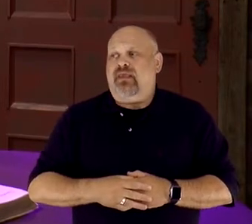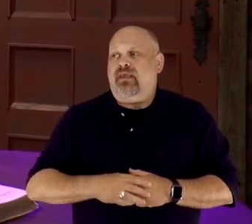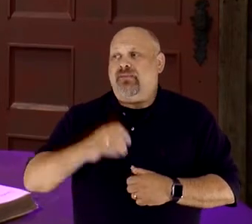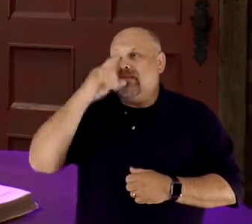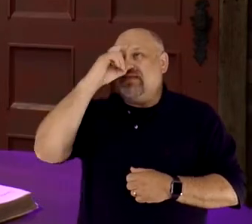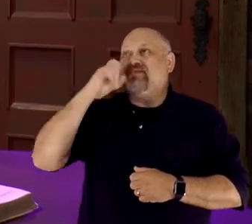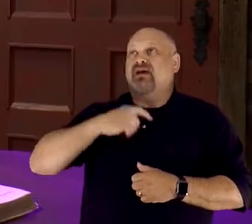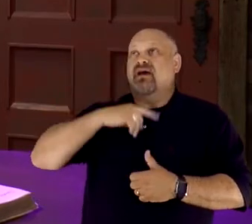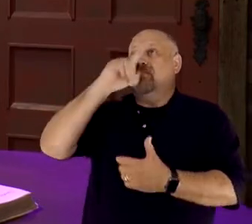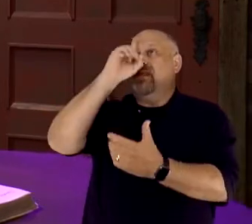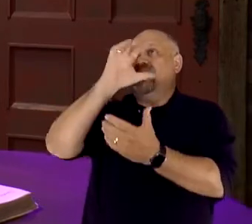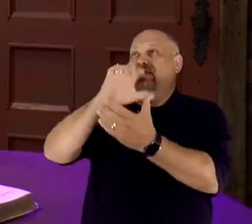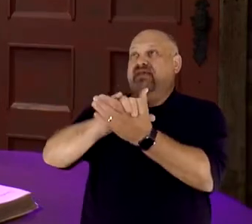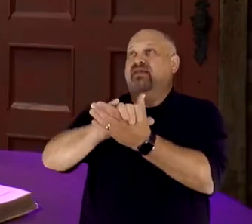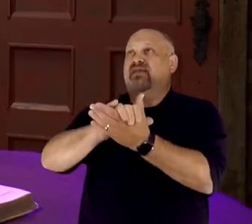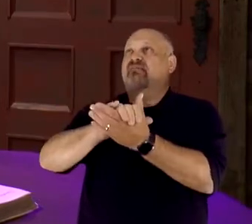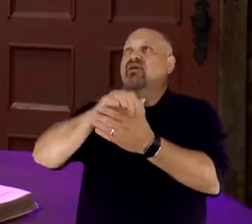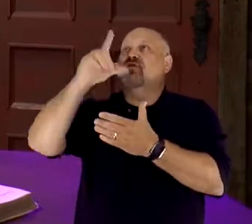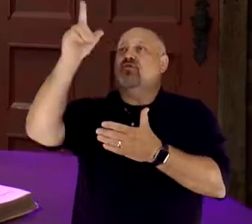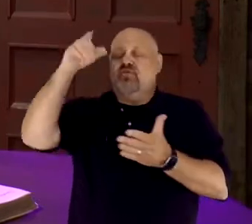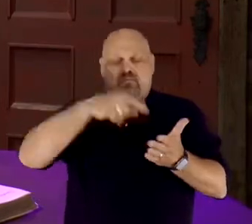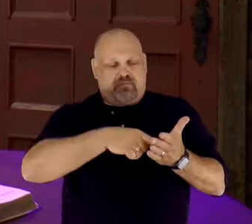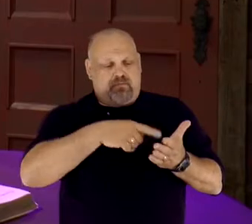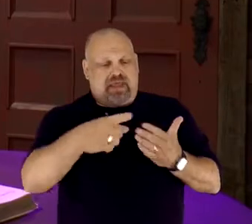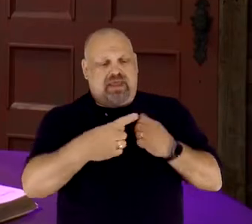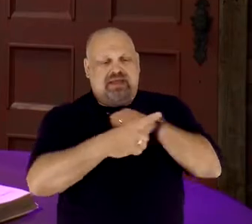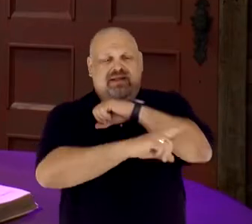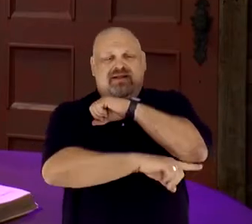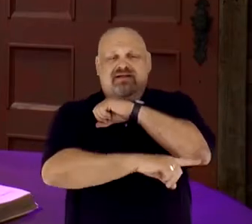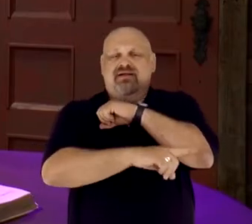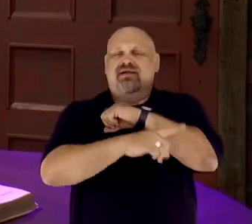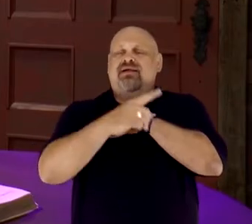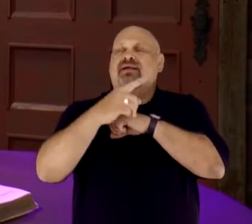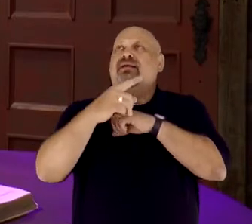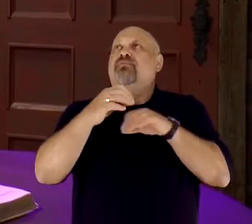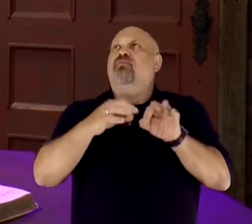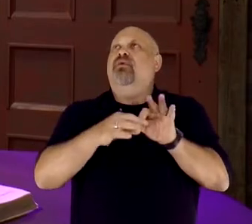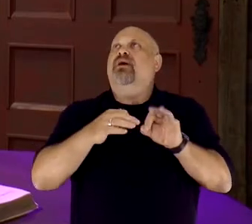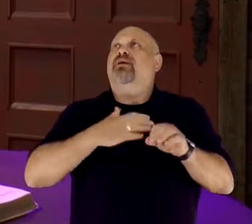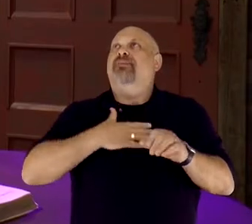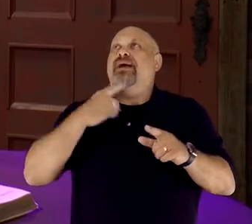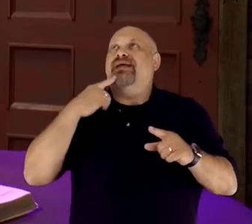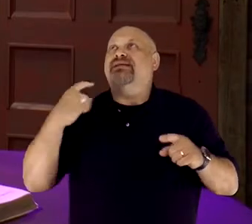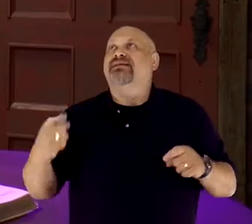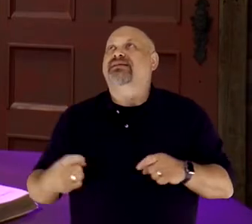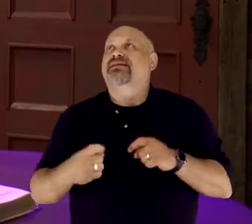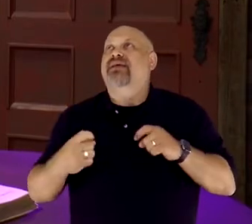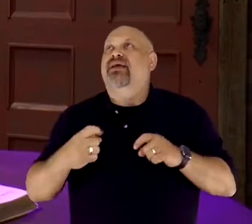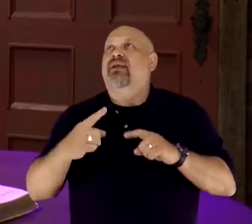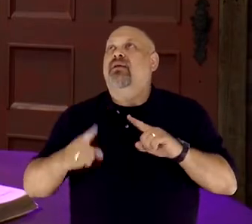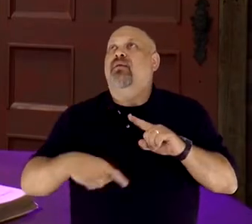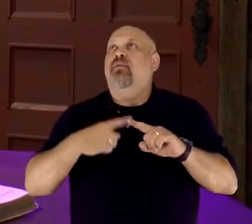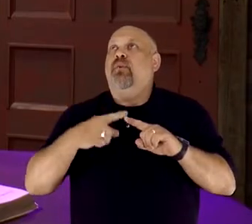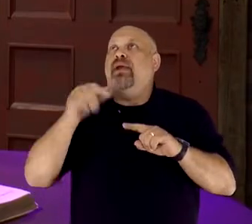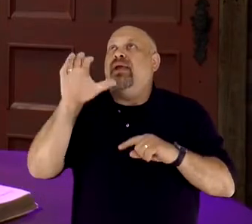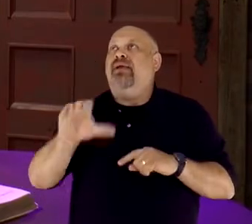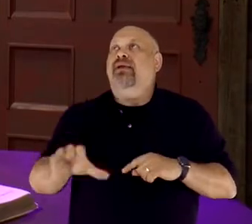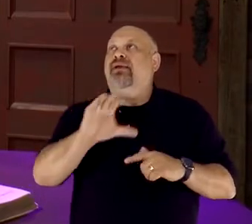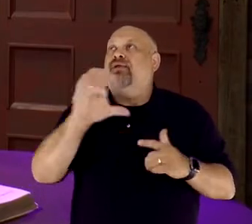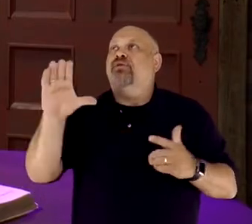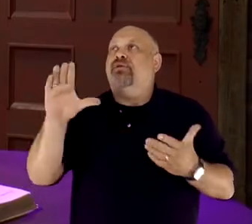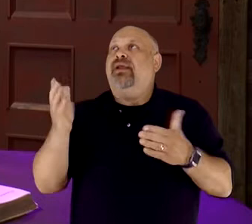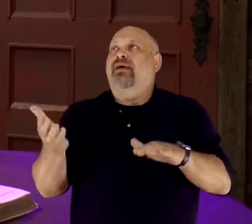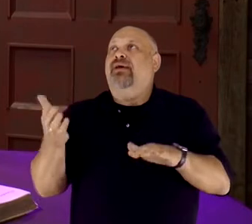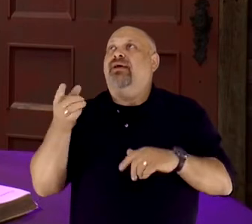because I believe that you paid the price for my sin when you died